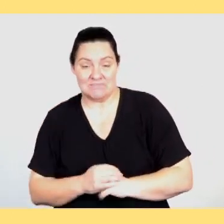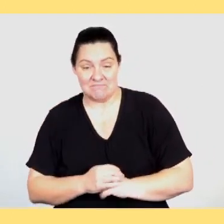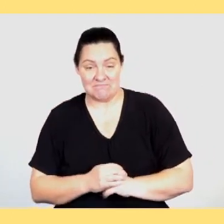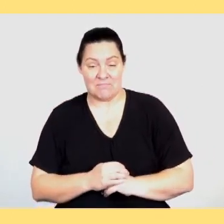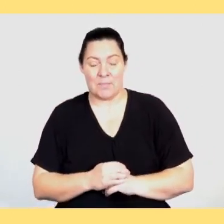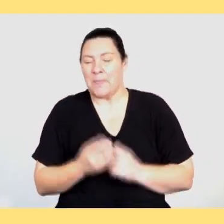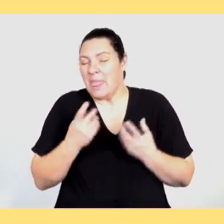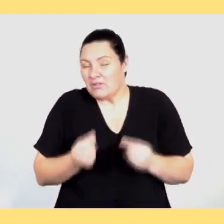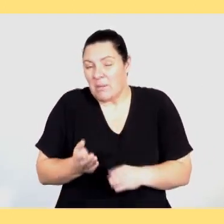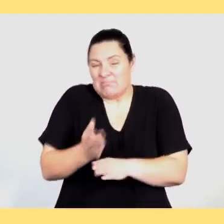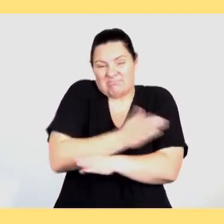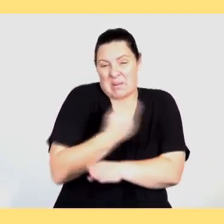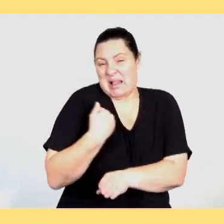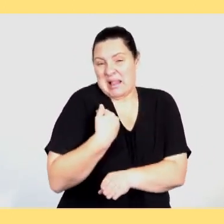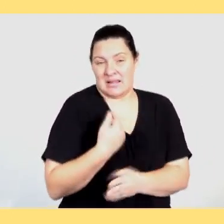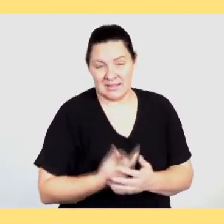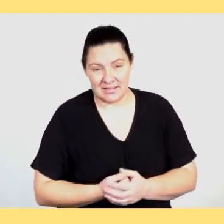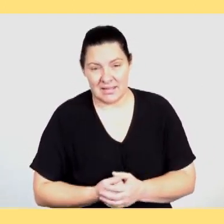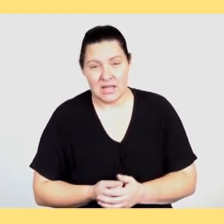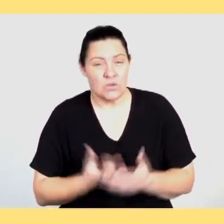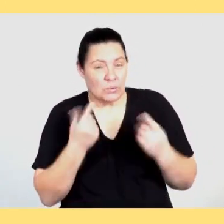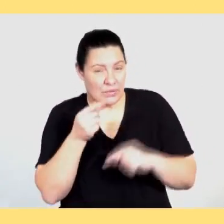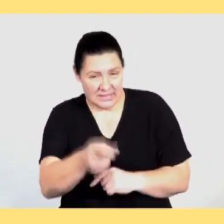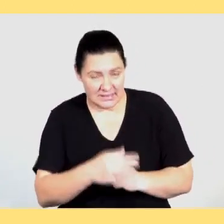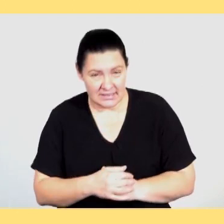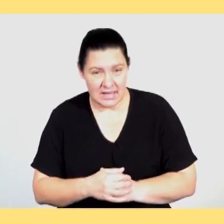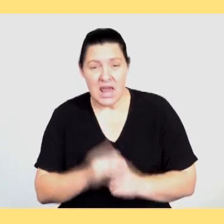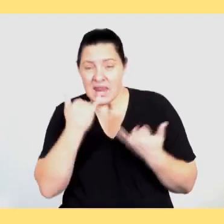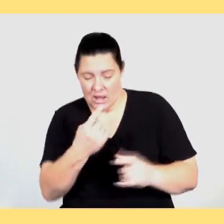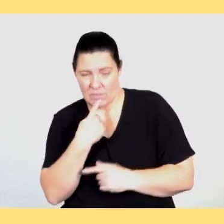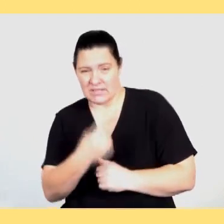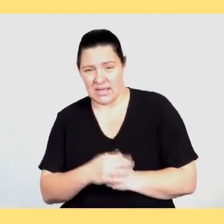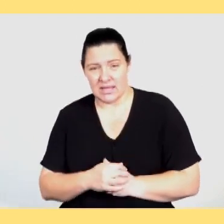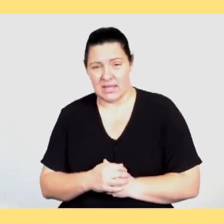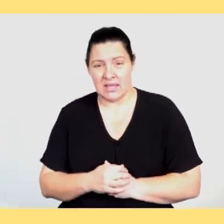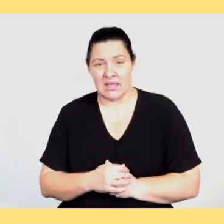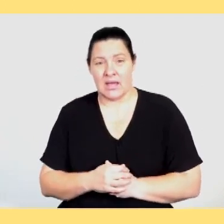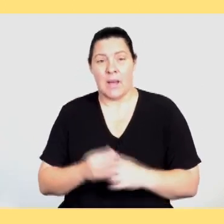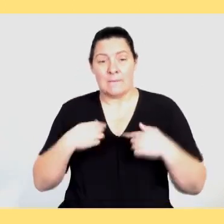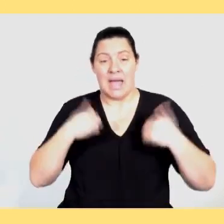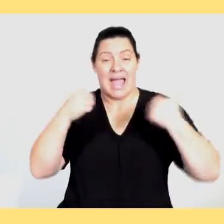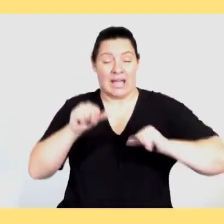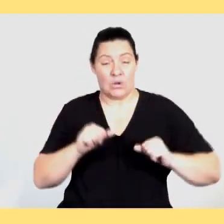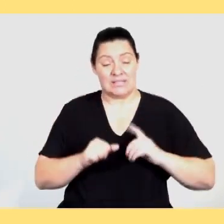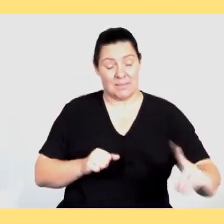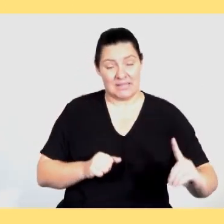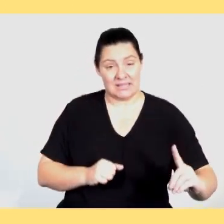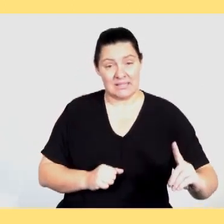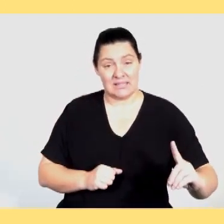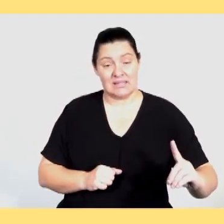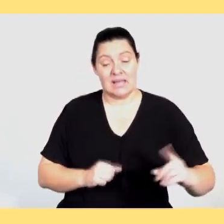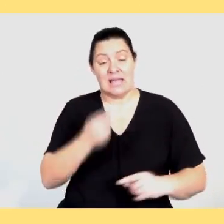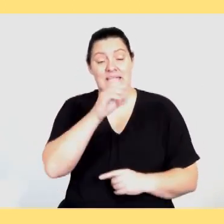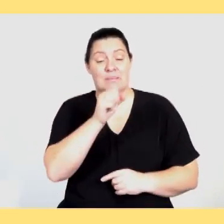8,740. We did this just a minute ago. So when I come here now, I'm going to now say my account debit